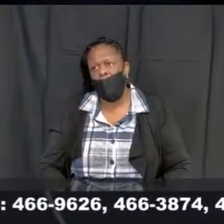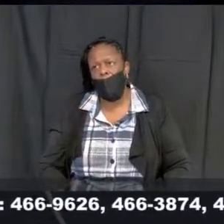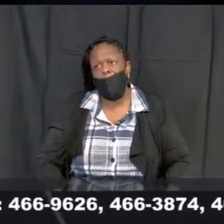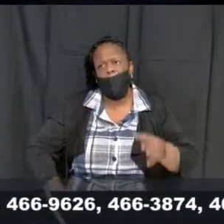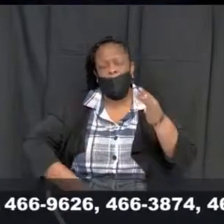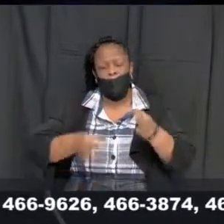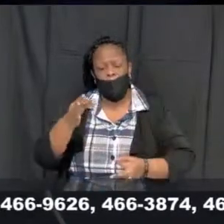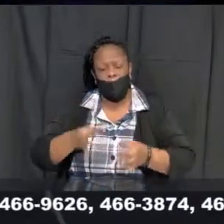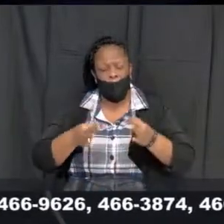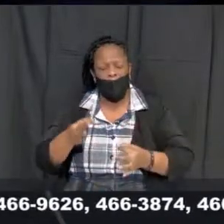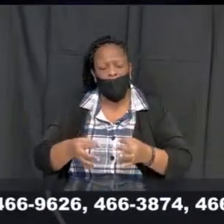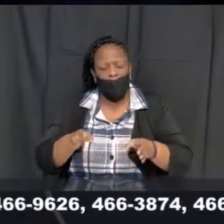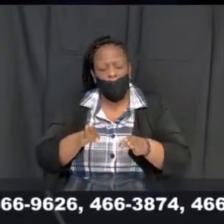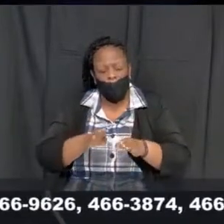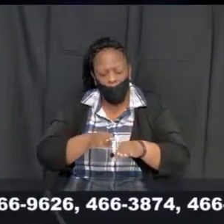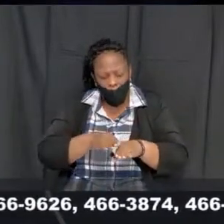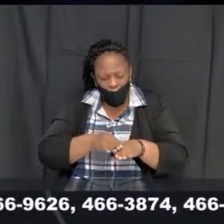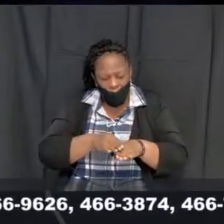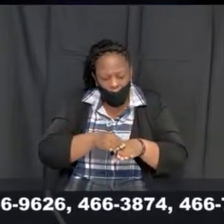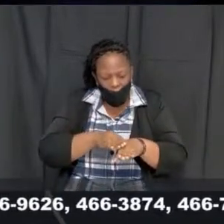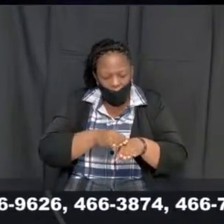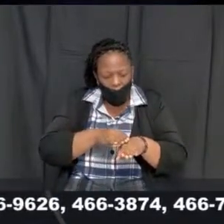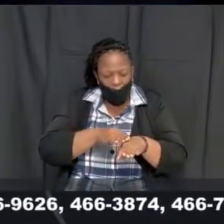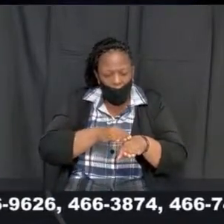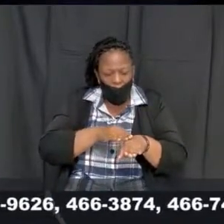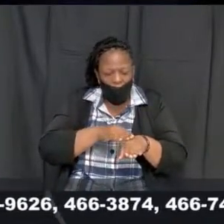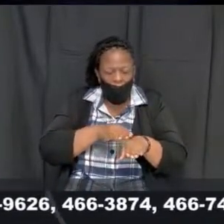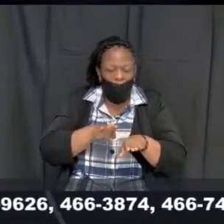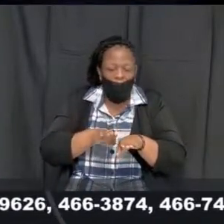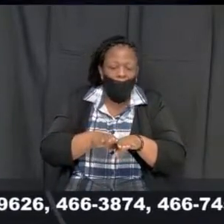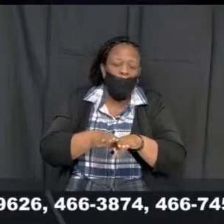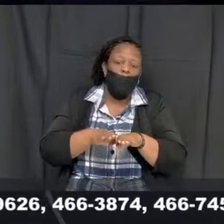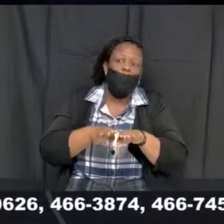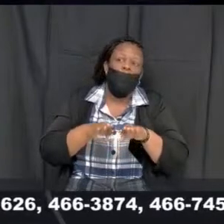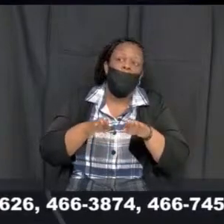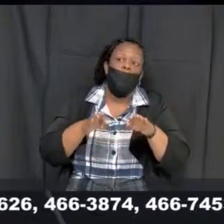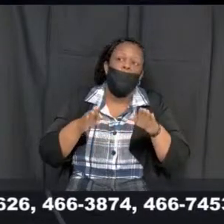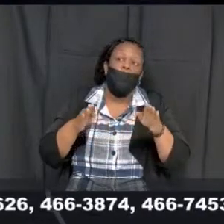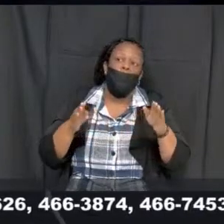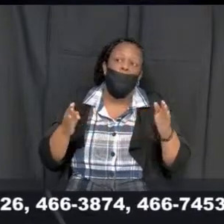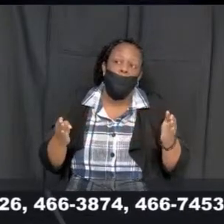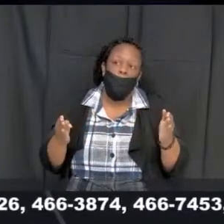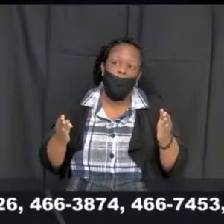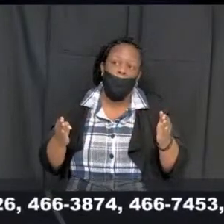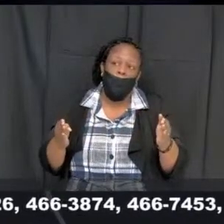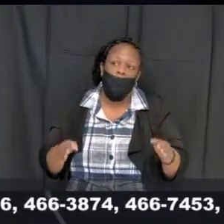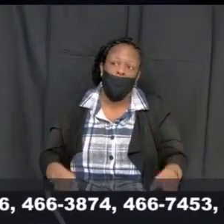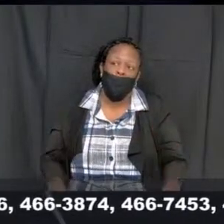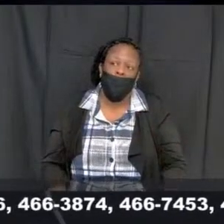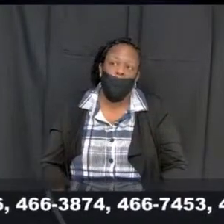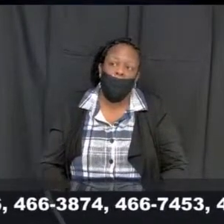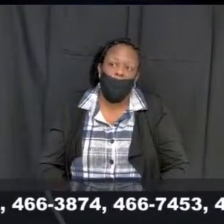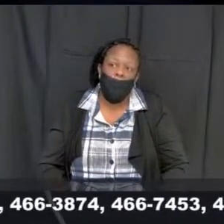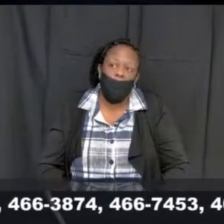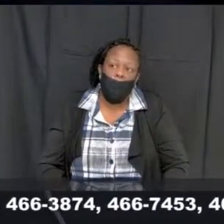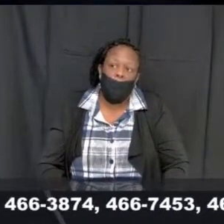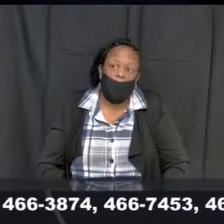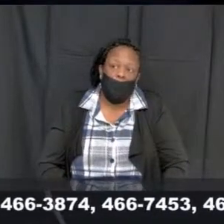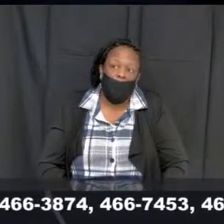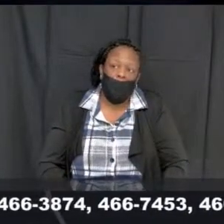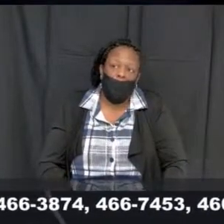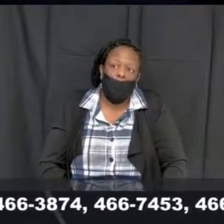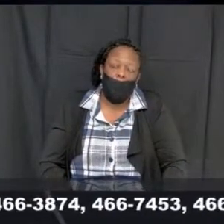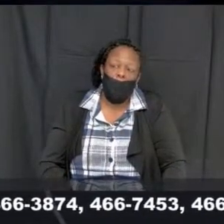are going to slowly take St. Kitts and Nevis into